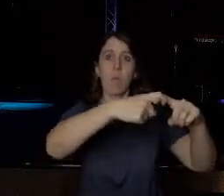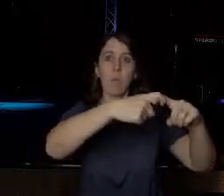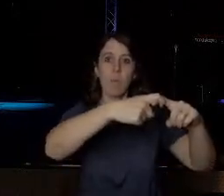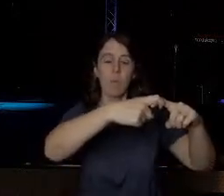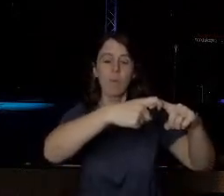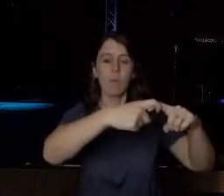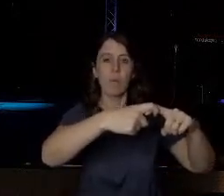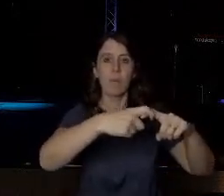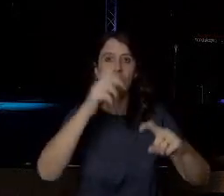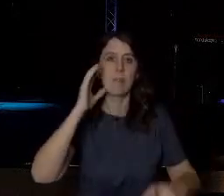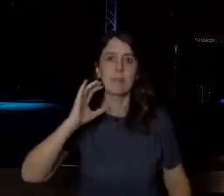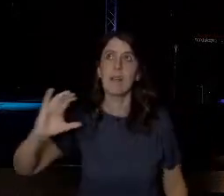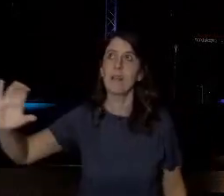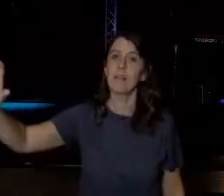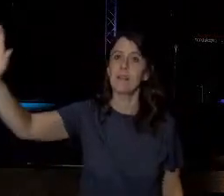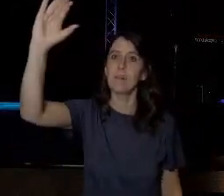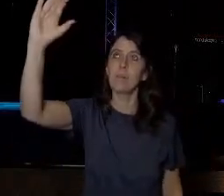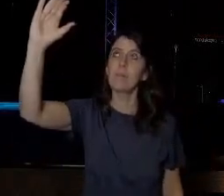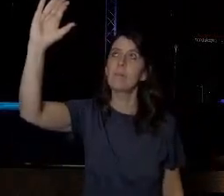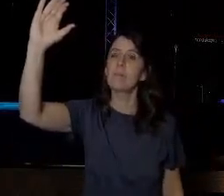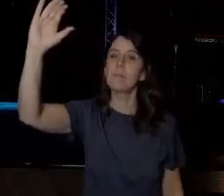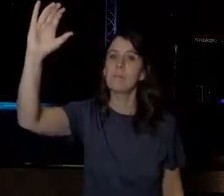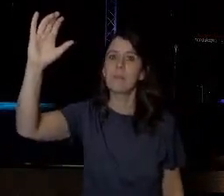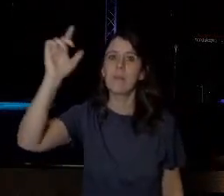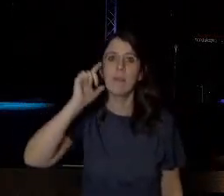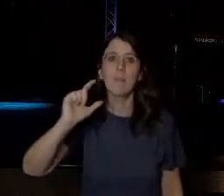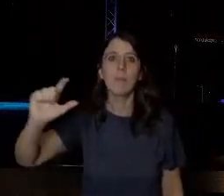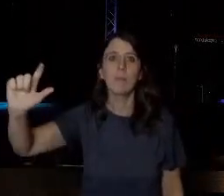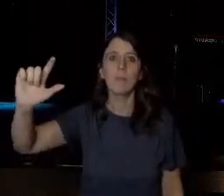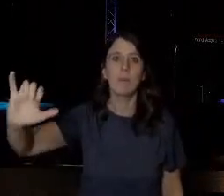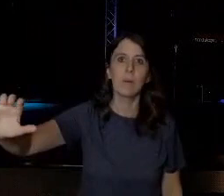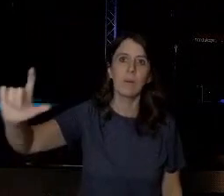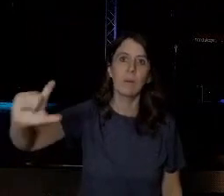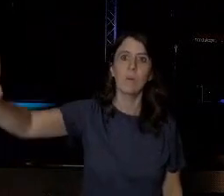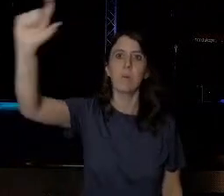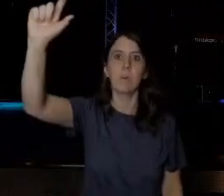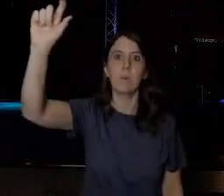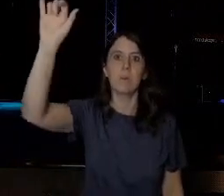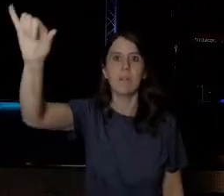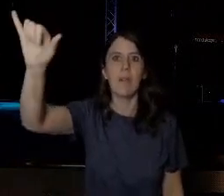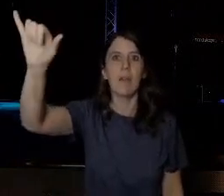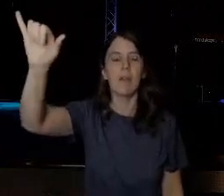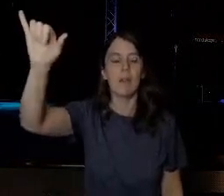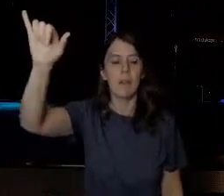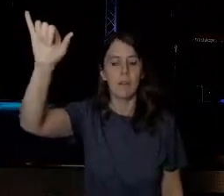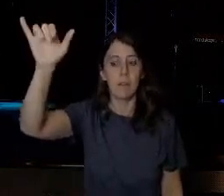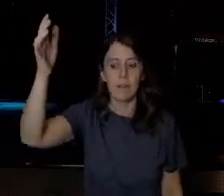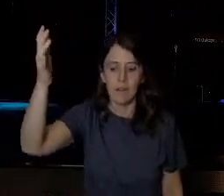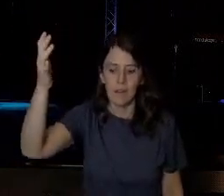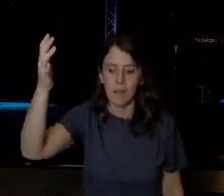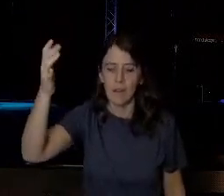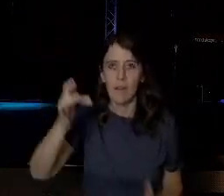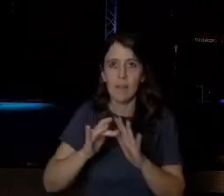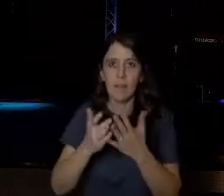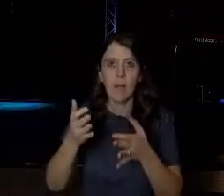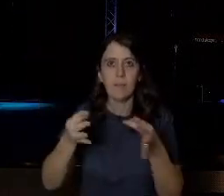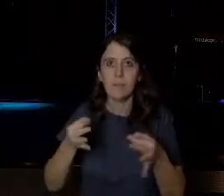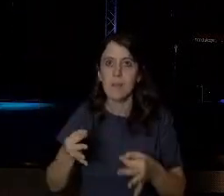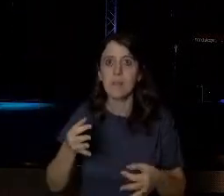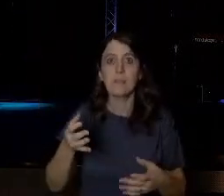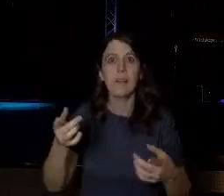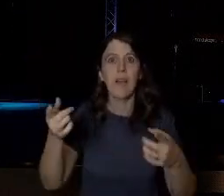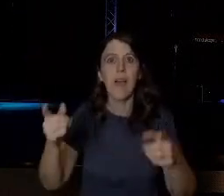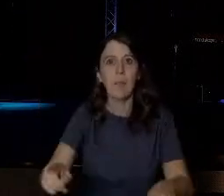the sun would stand still, that the moon would stand still. And Scripture tells us God came